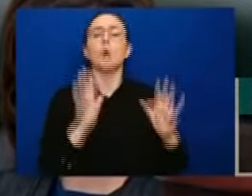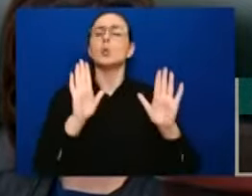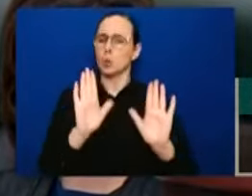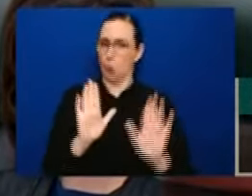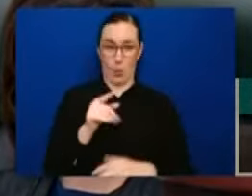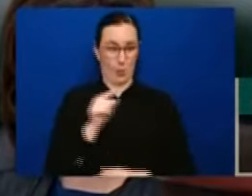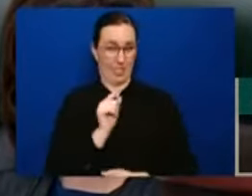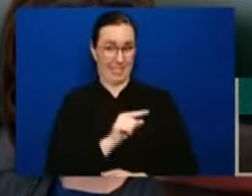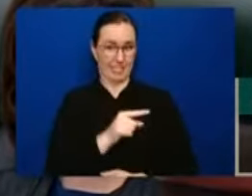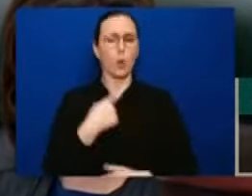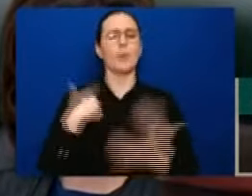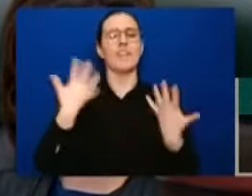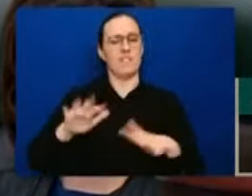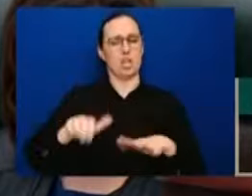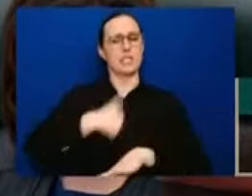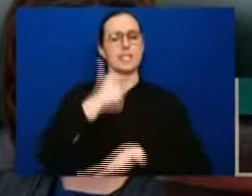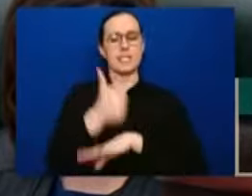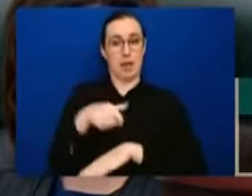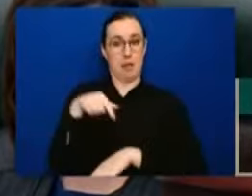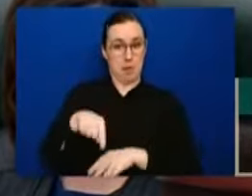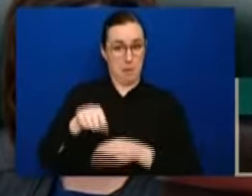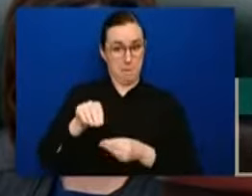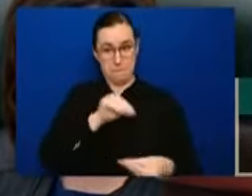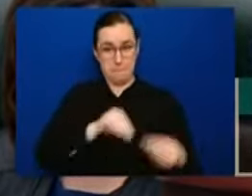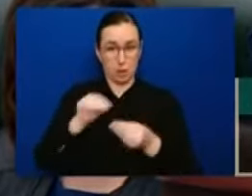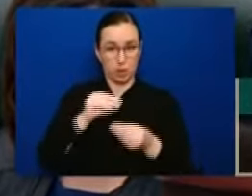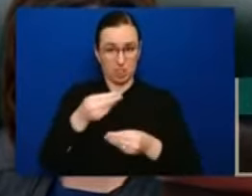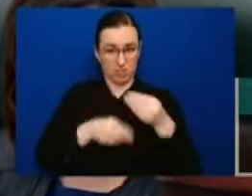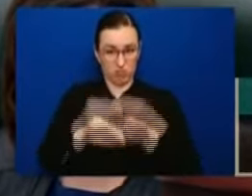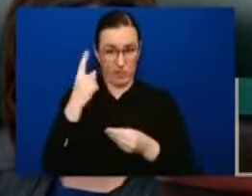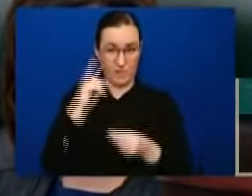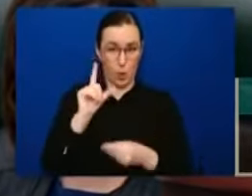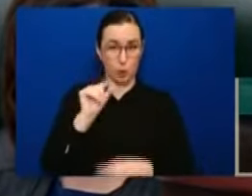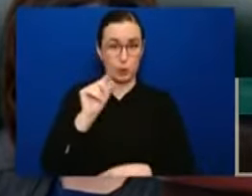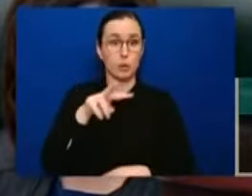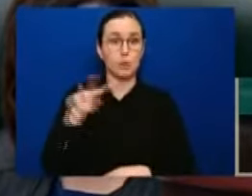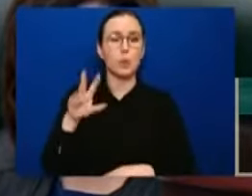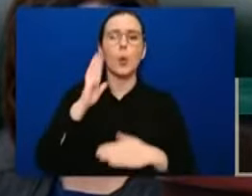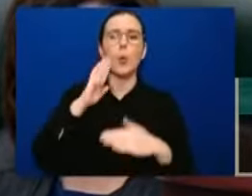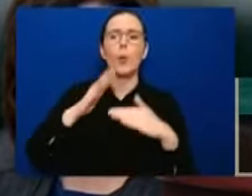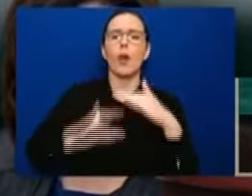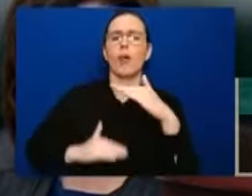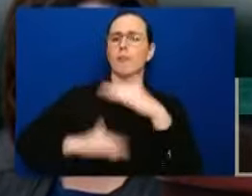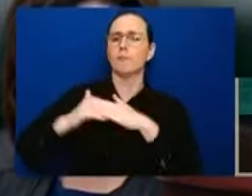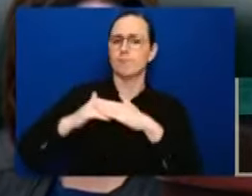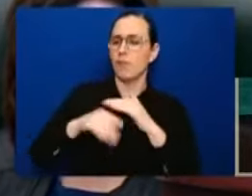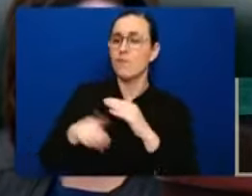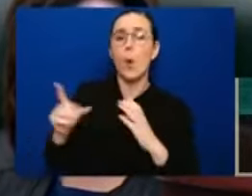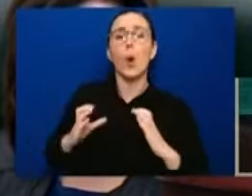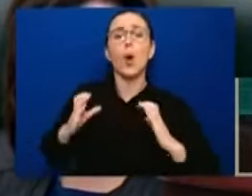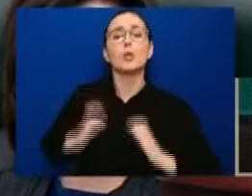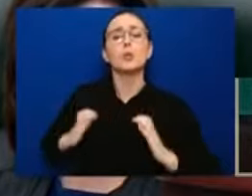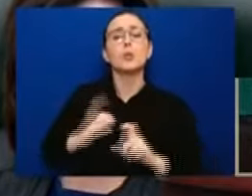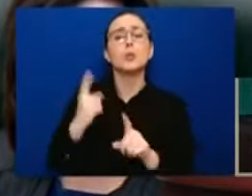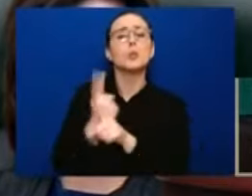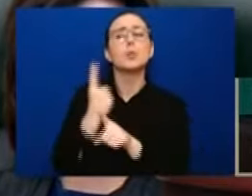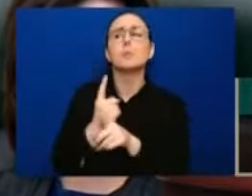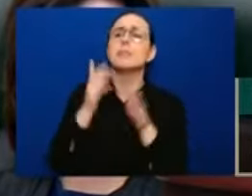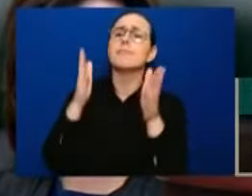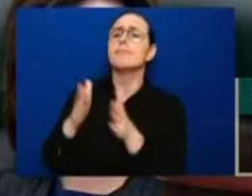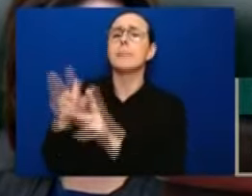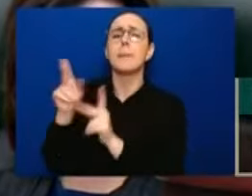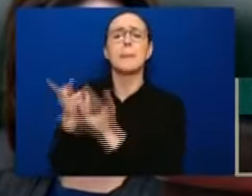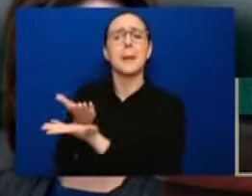in 2003. If natural gas prices exceed $6.50 a gigajoule, a consumer price measure will be